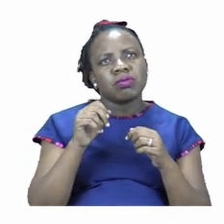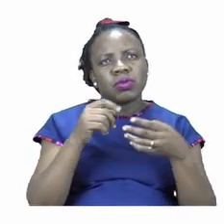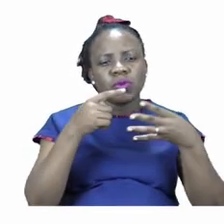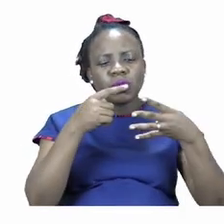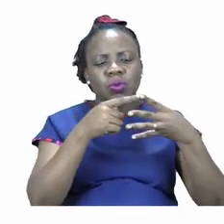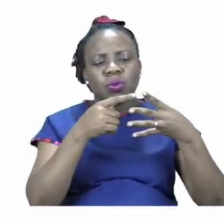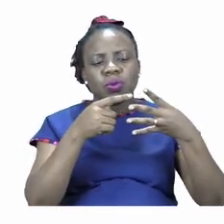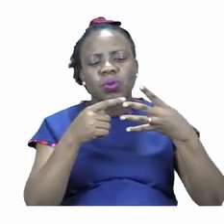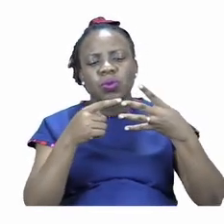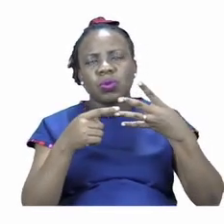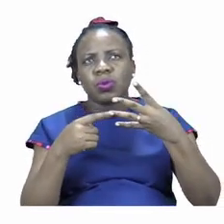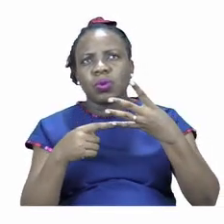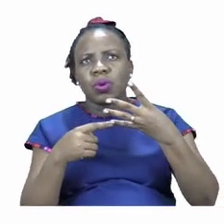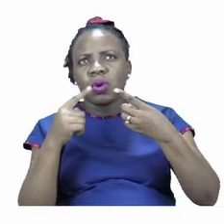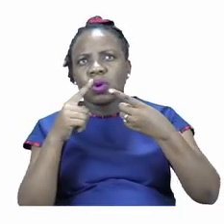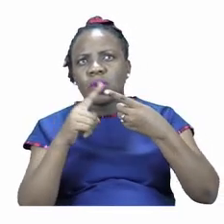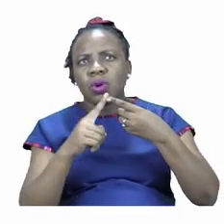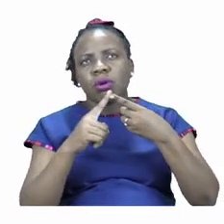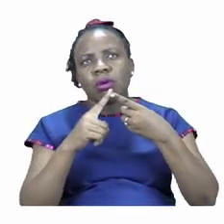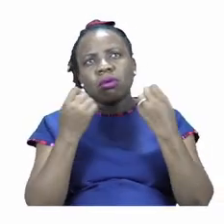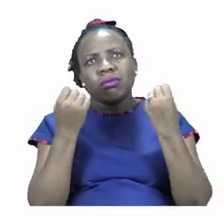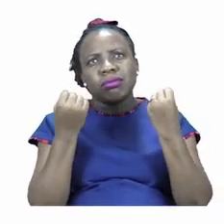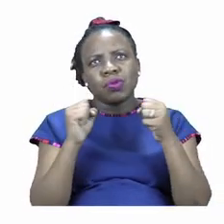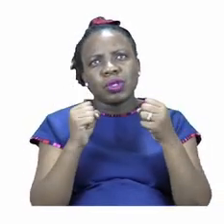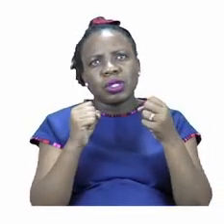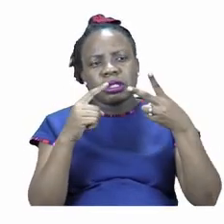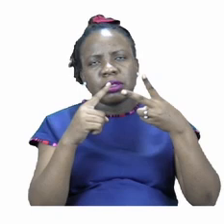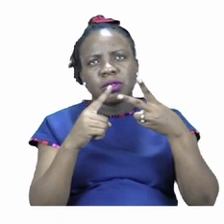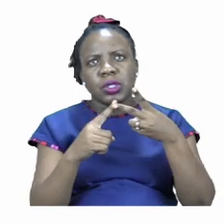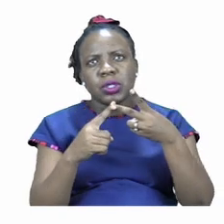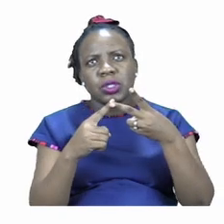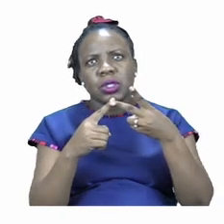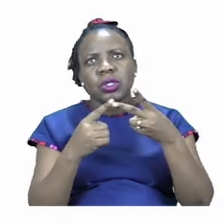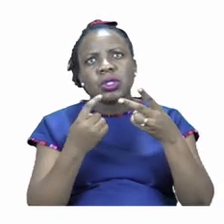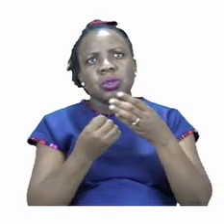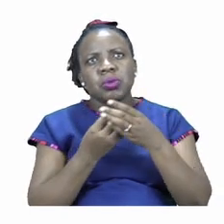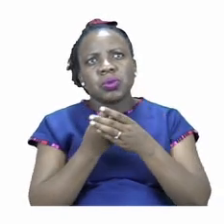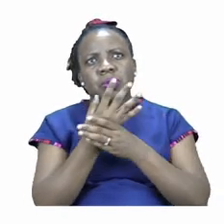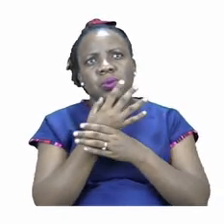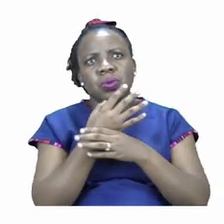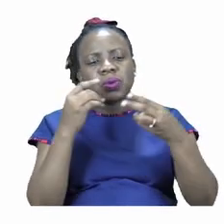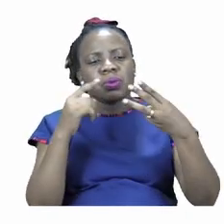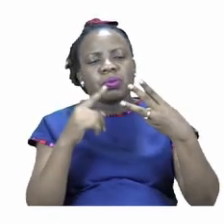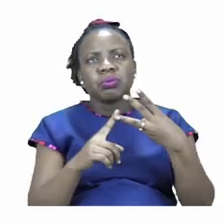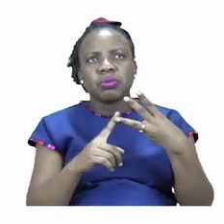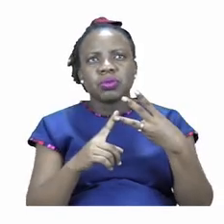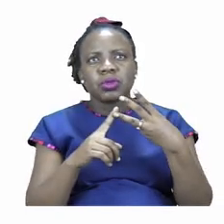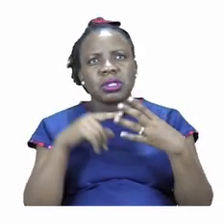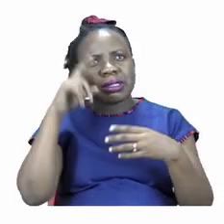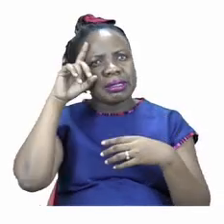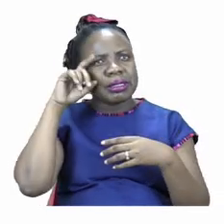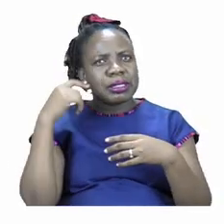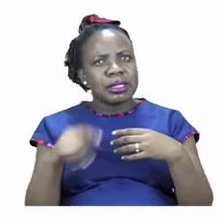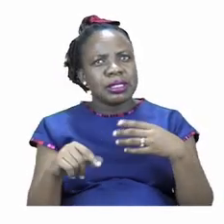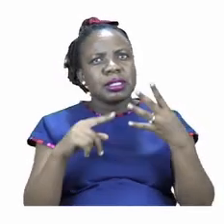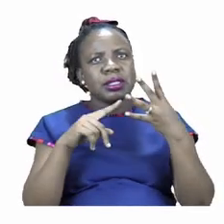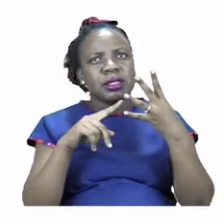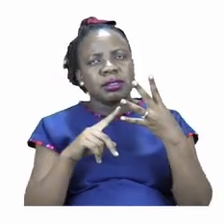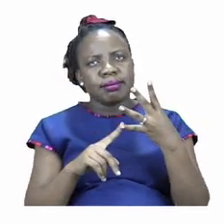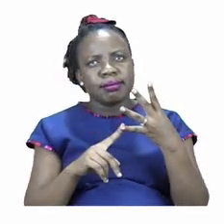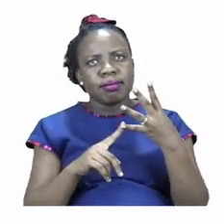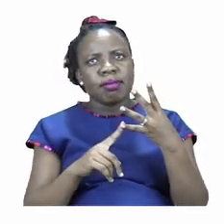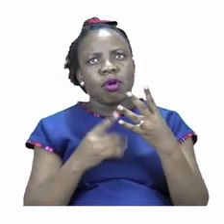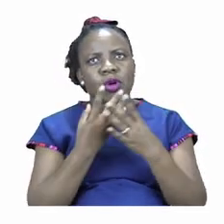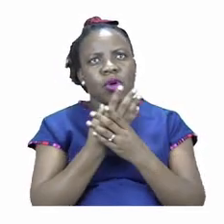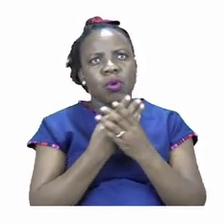spring. And as each season changes, there are different things that plants go through, animals